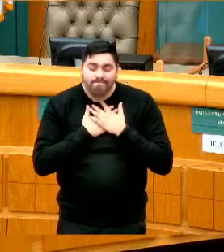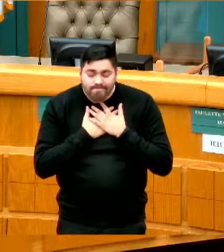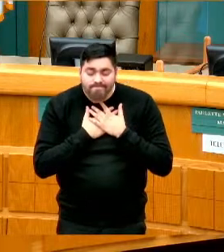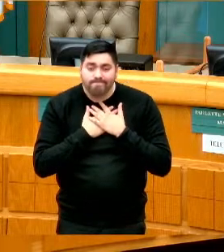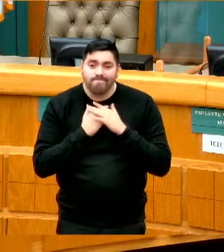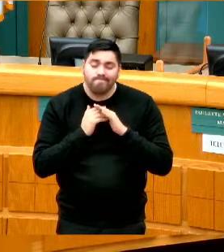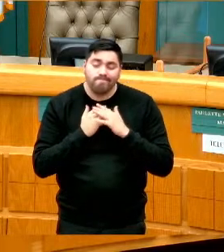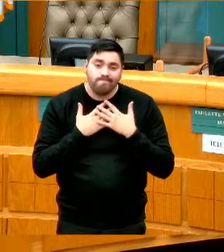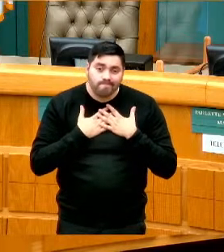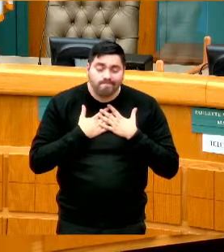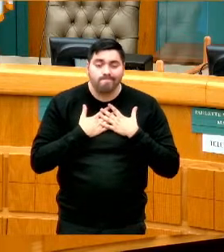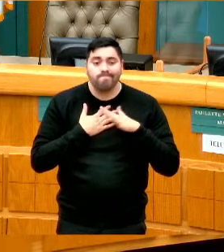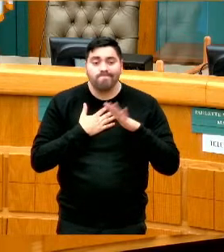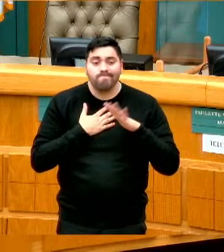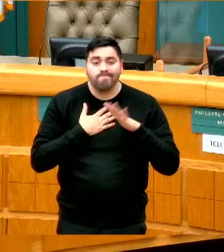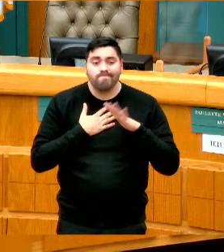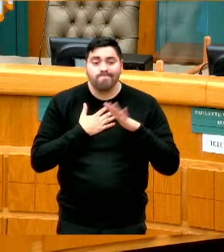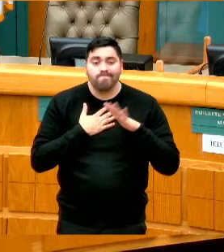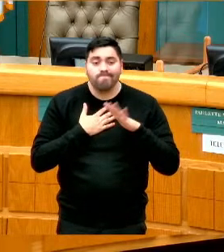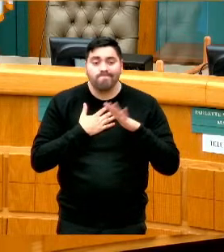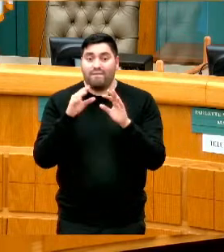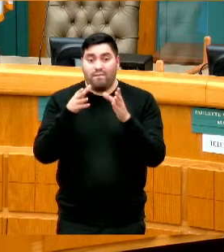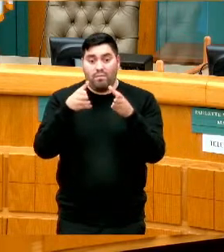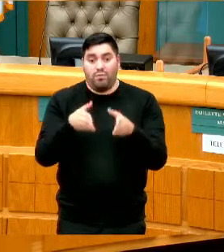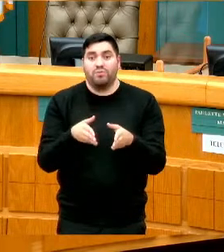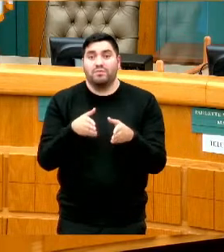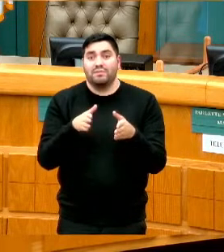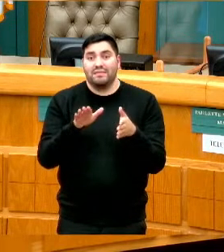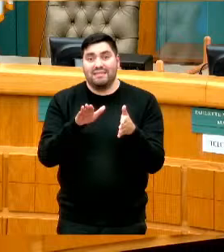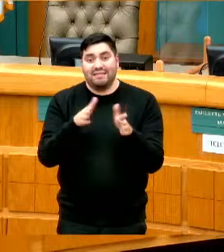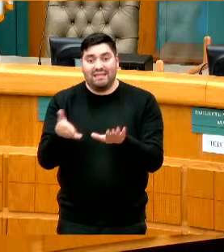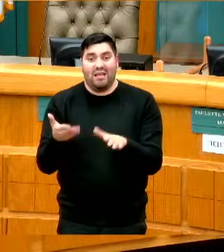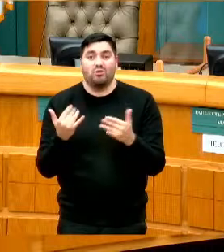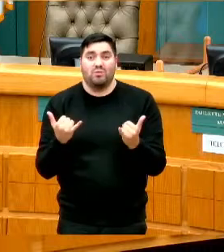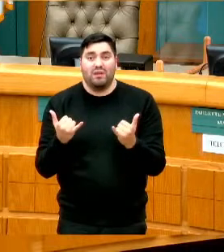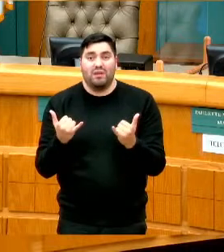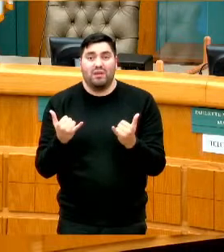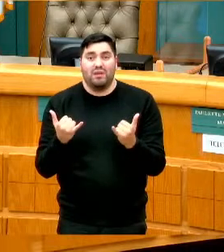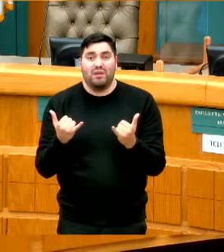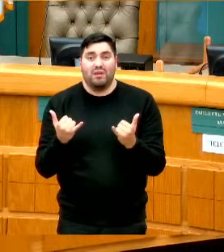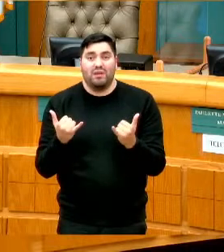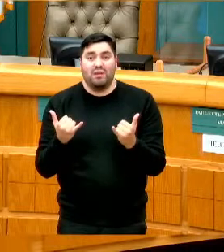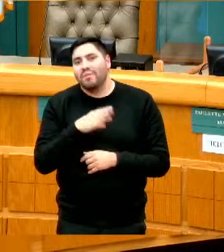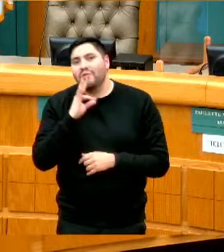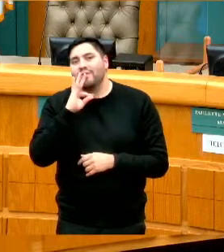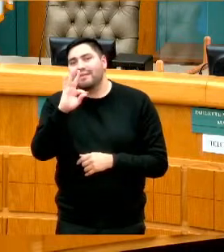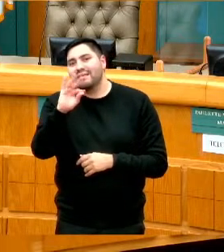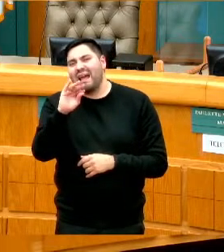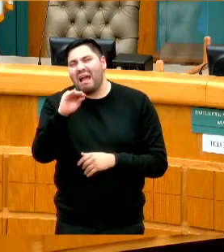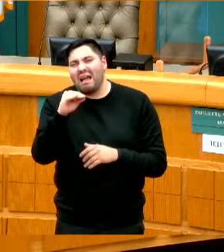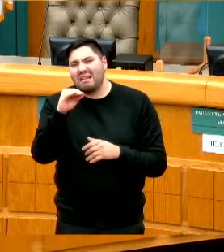family of the one individual that died today. It was a female in her 90s.